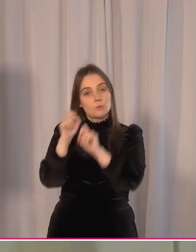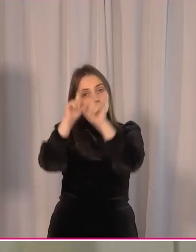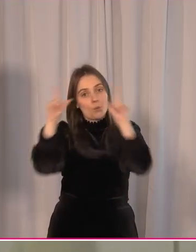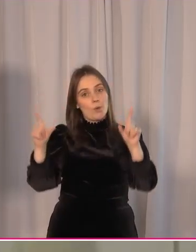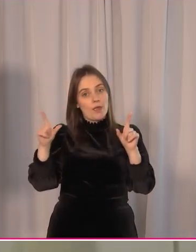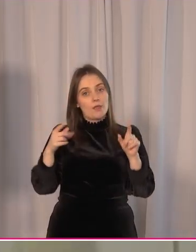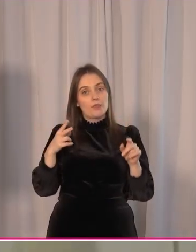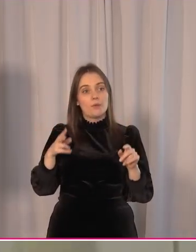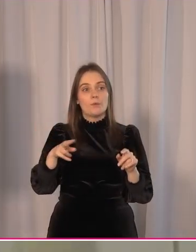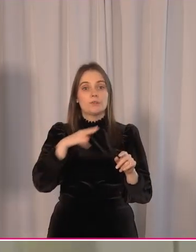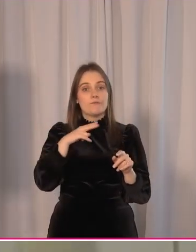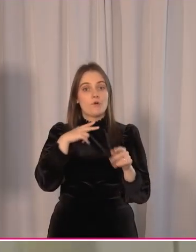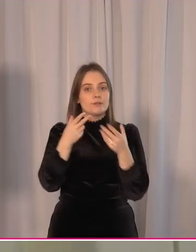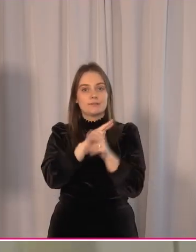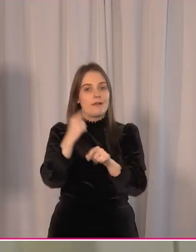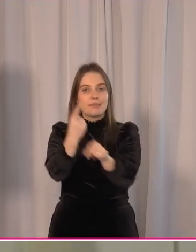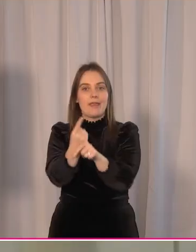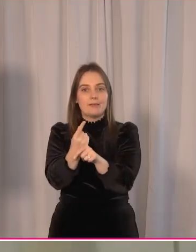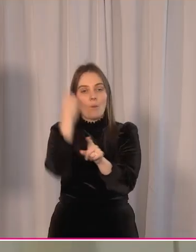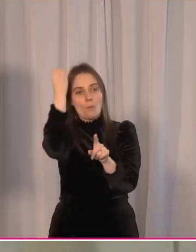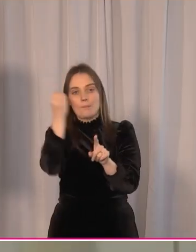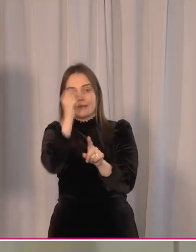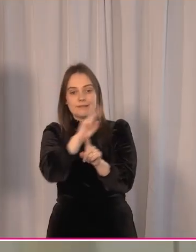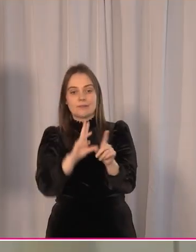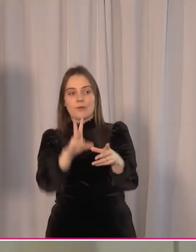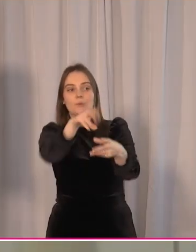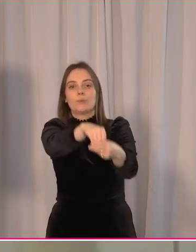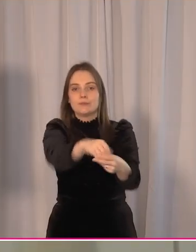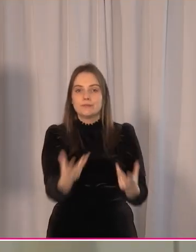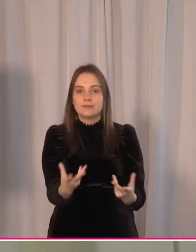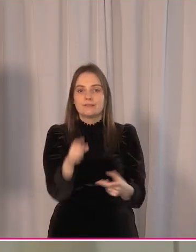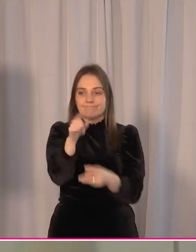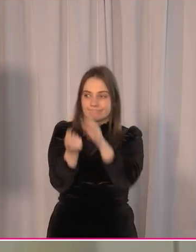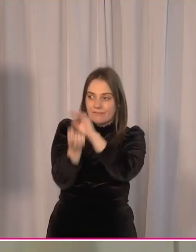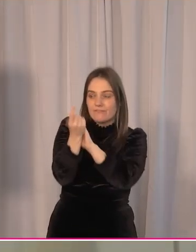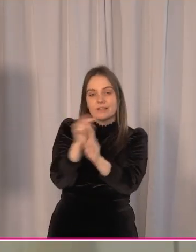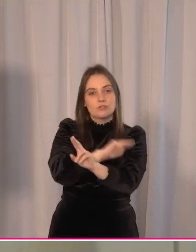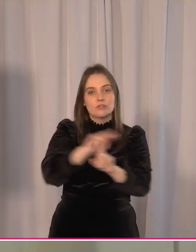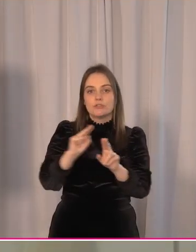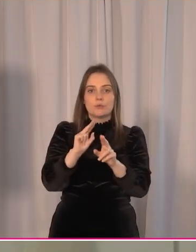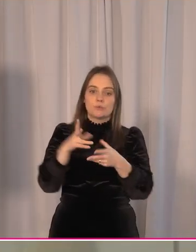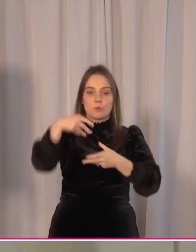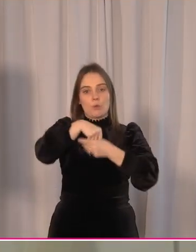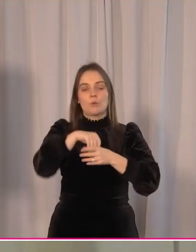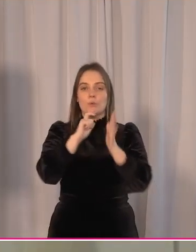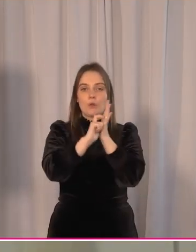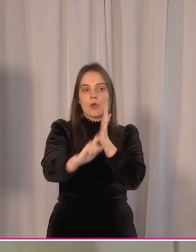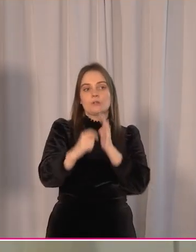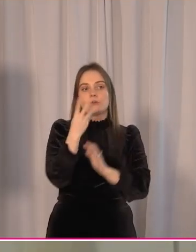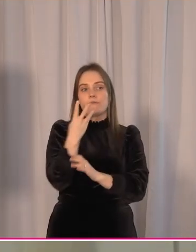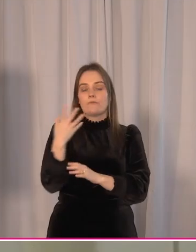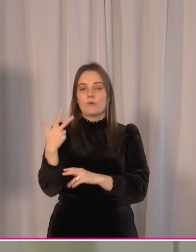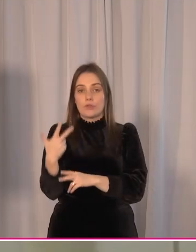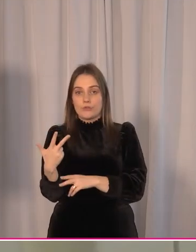there was voices missing at that table, and that event and those type of events certainly don't uphold Article 4.3 of the